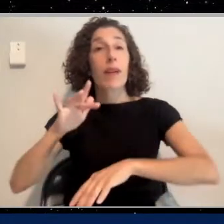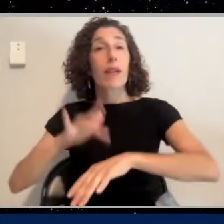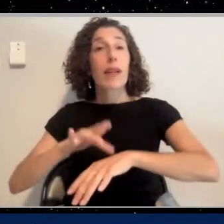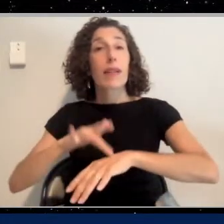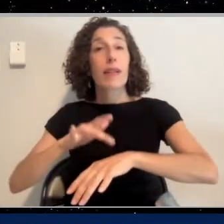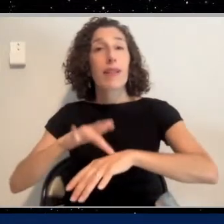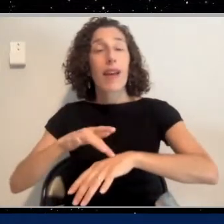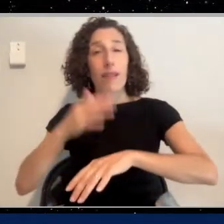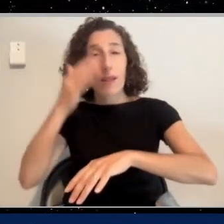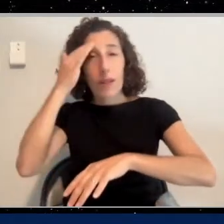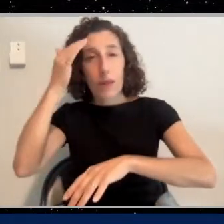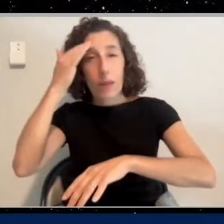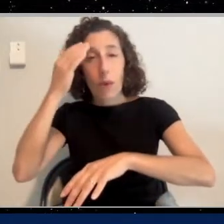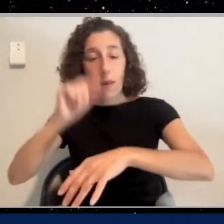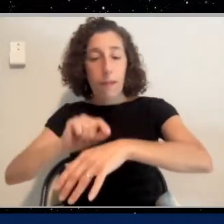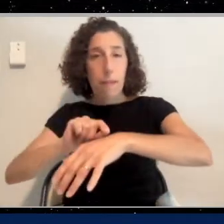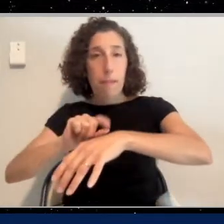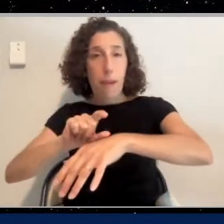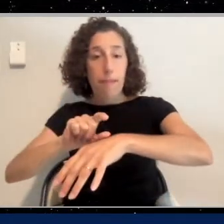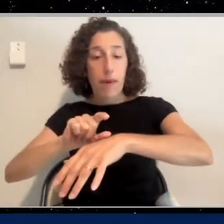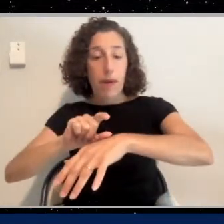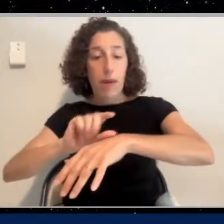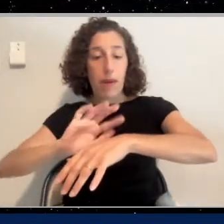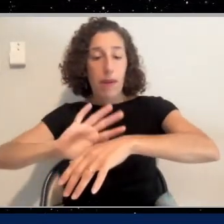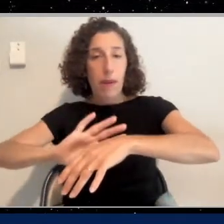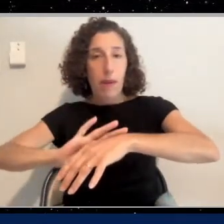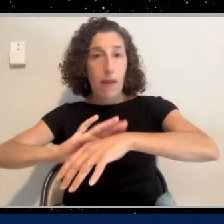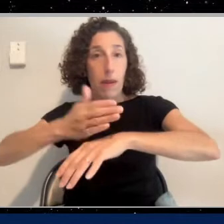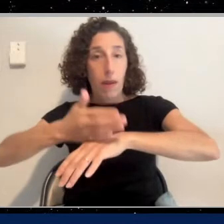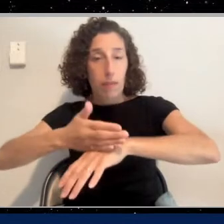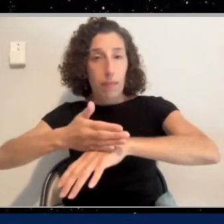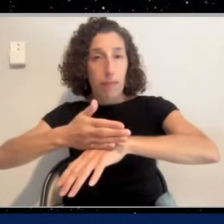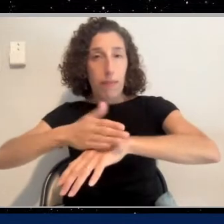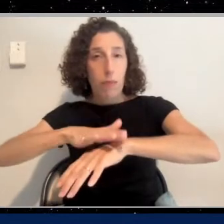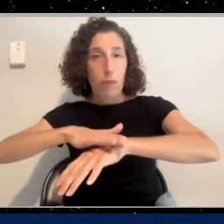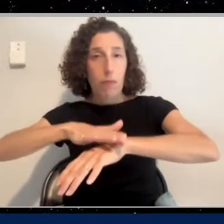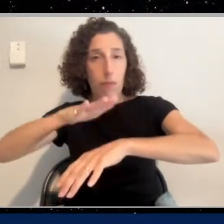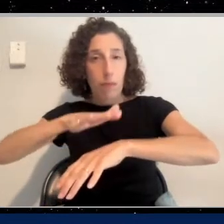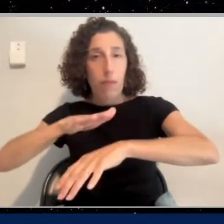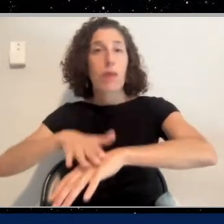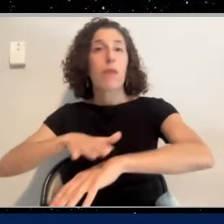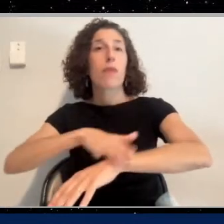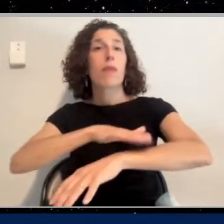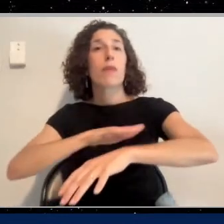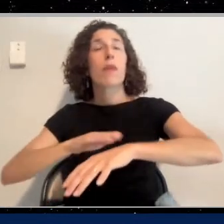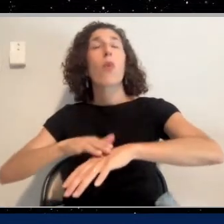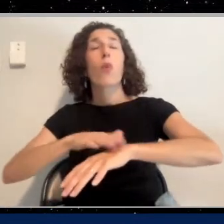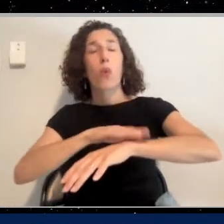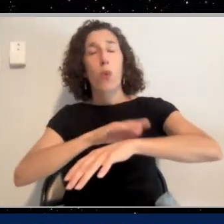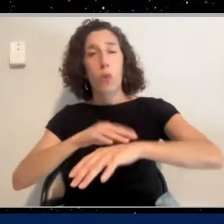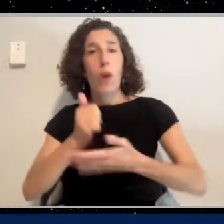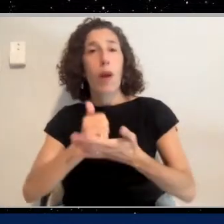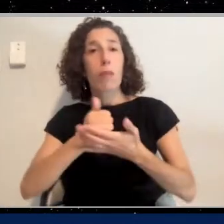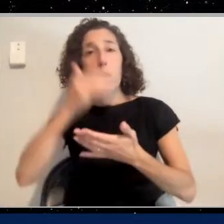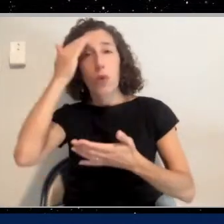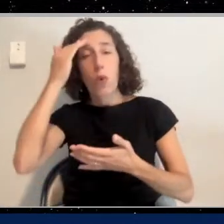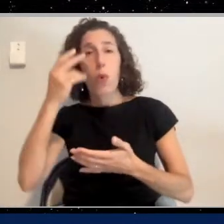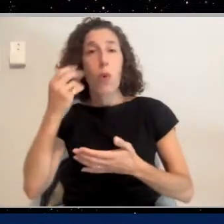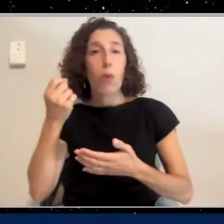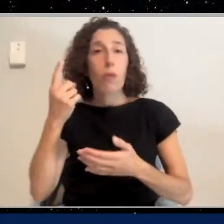guide has large print as well as braille and raised line images of a lot of those things that are behind glass.